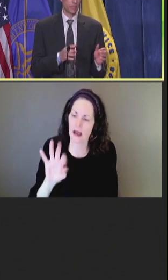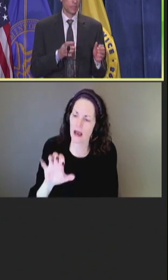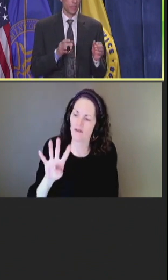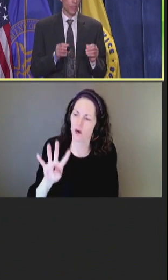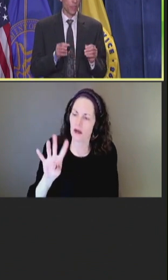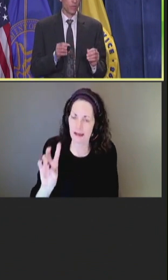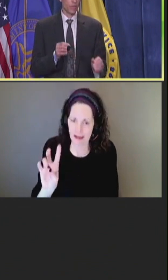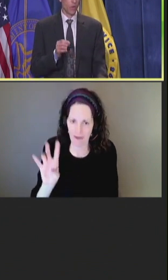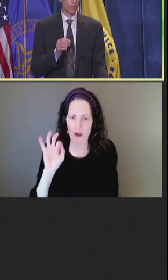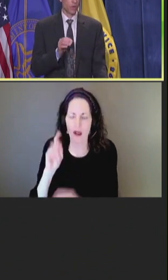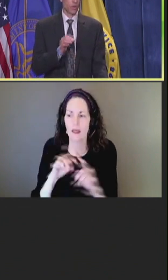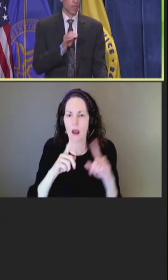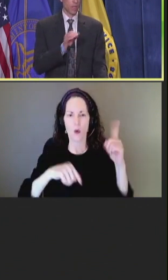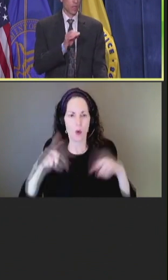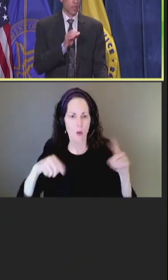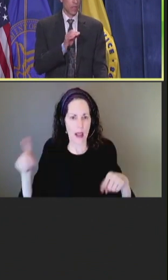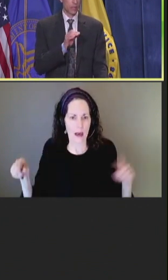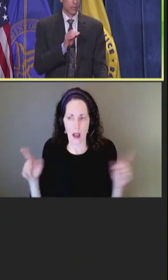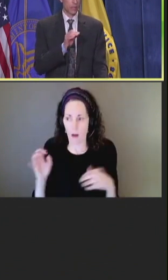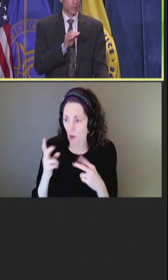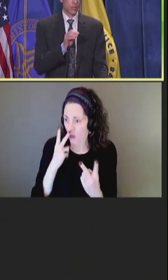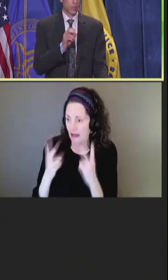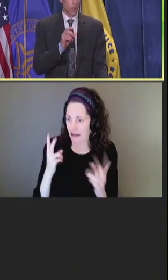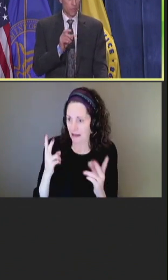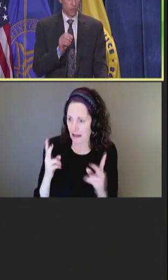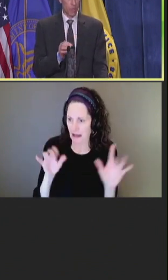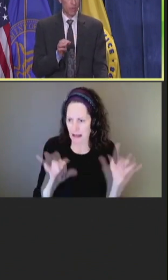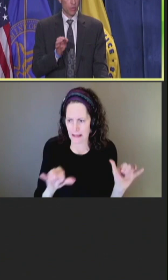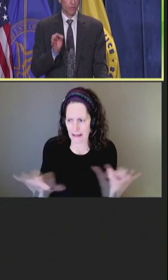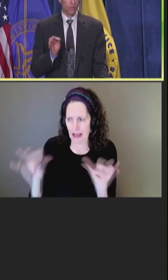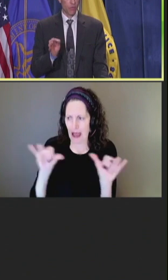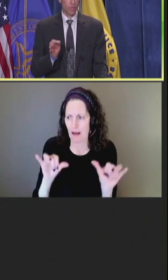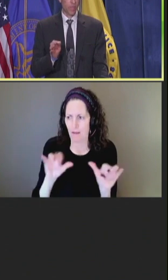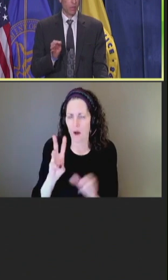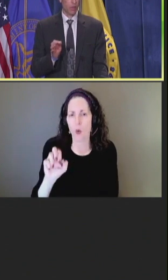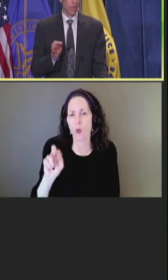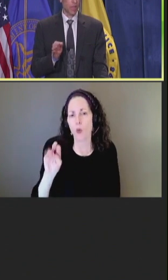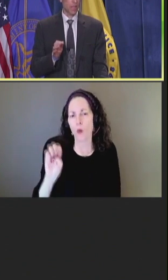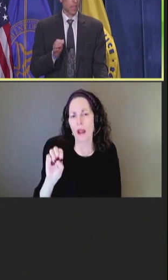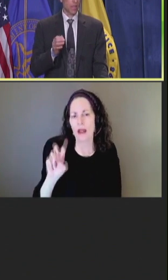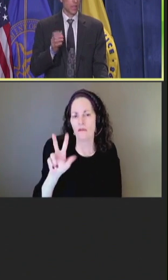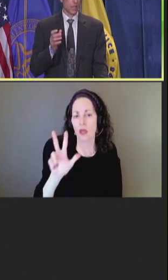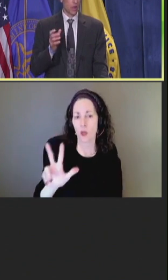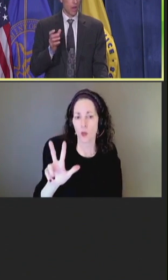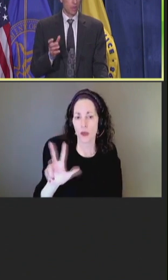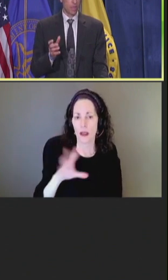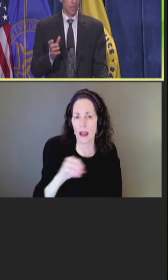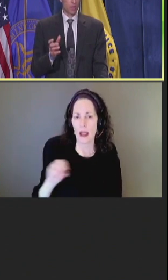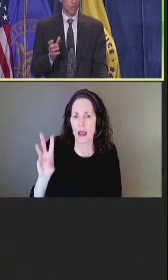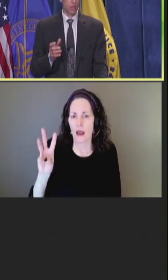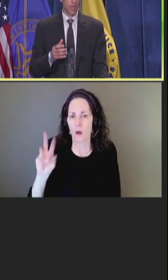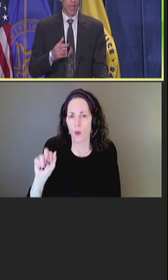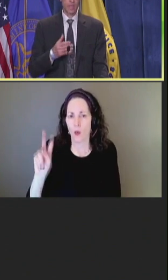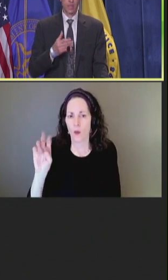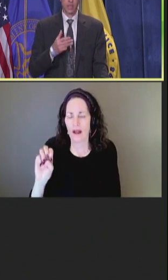consistently over wave 3 and wave 4 particularly, the